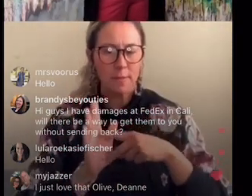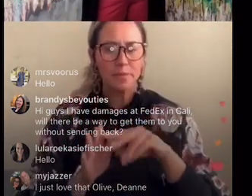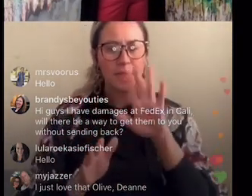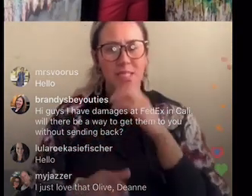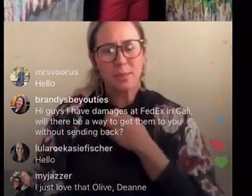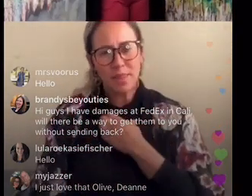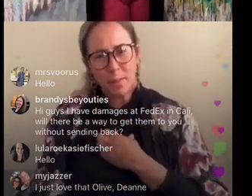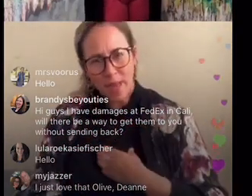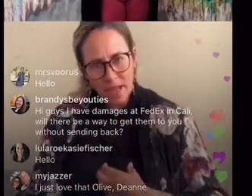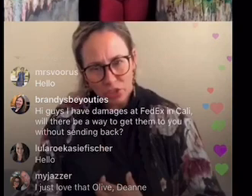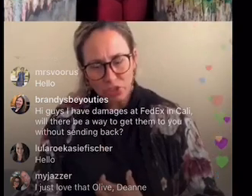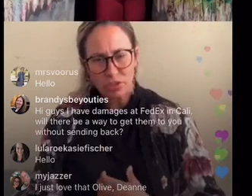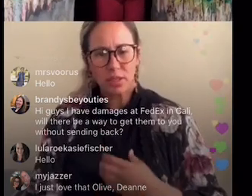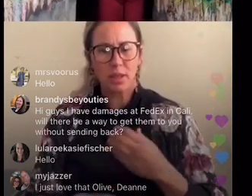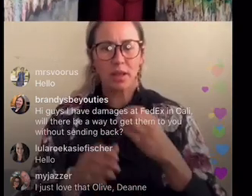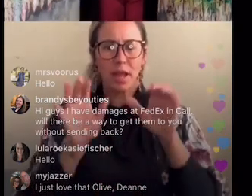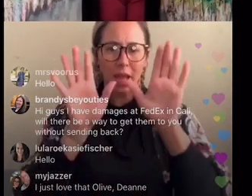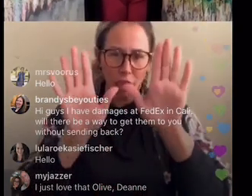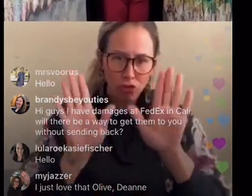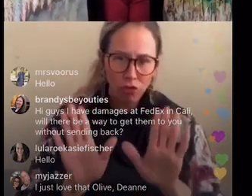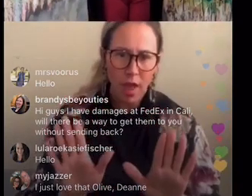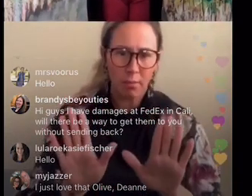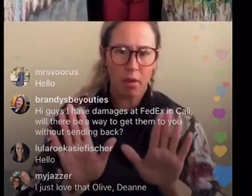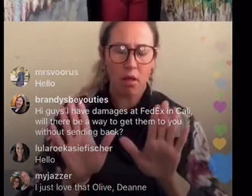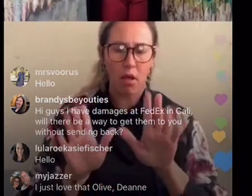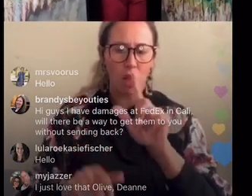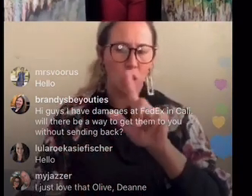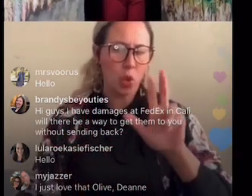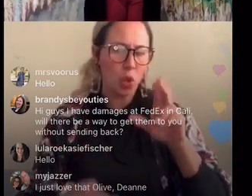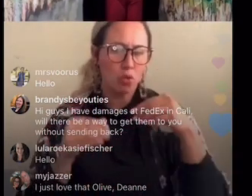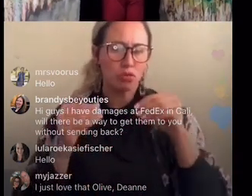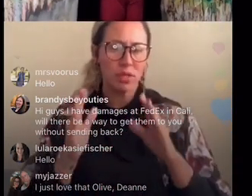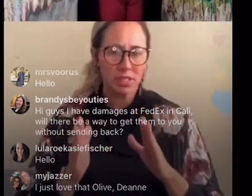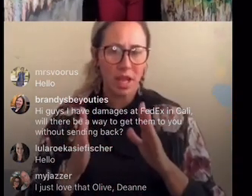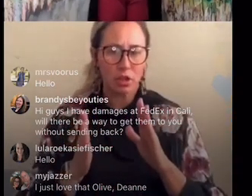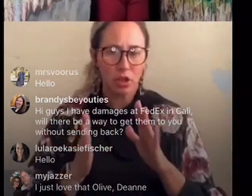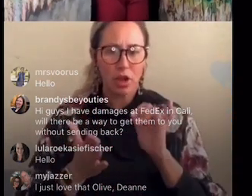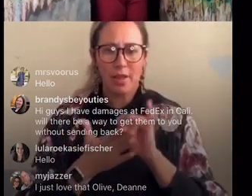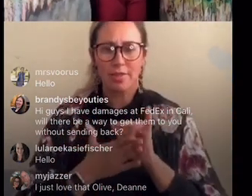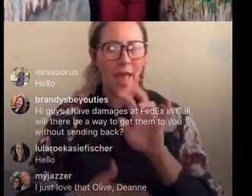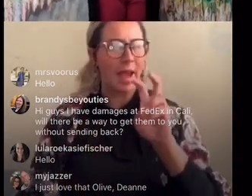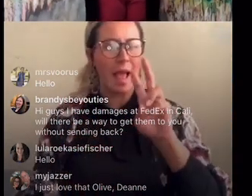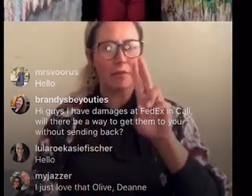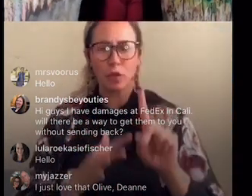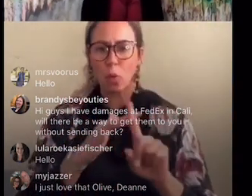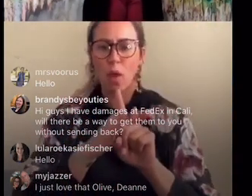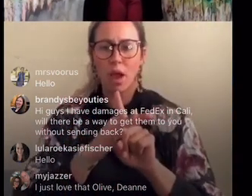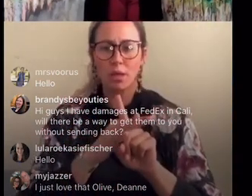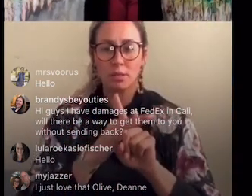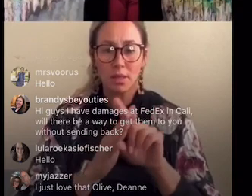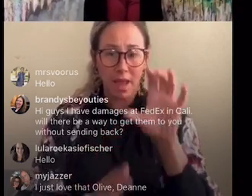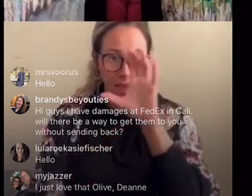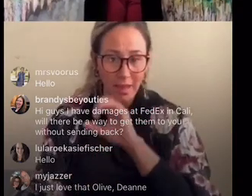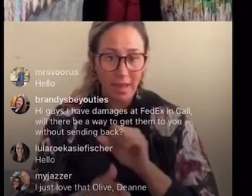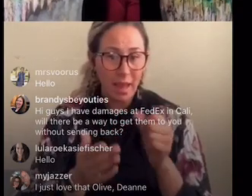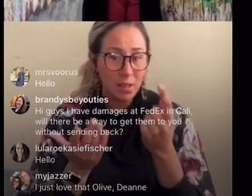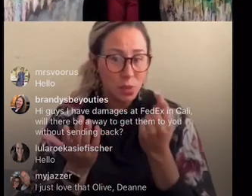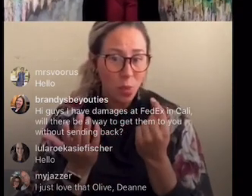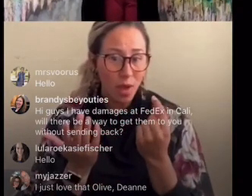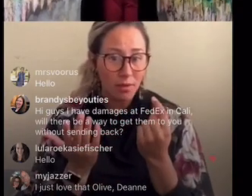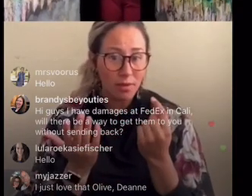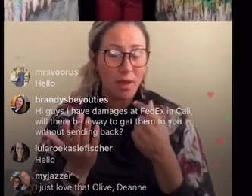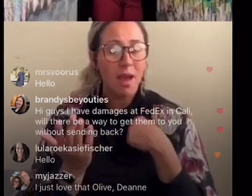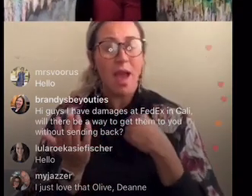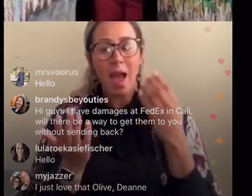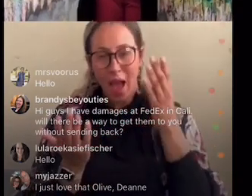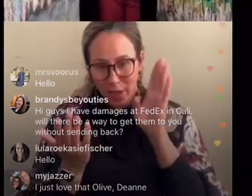passionate, incredible LuLaRoe retailer that there ever was. And guess what? I know that